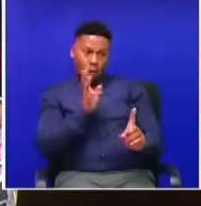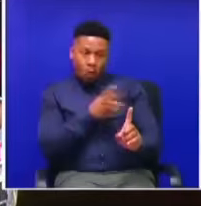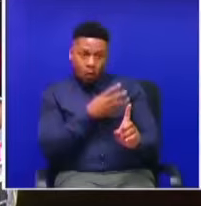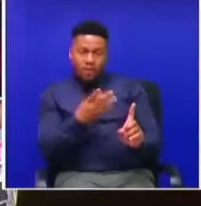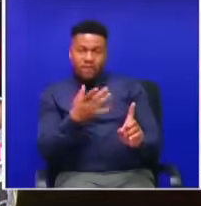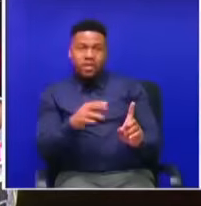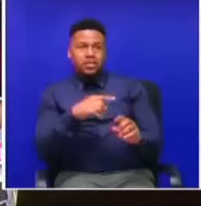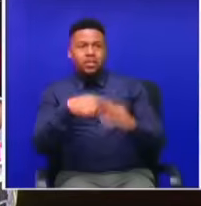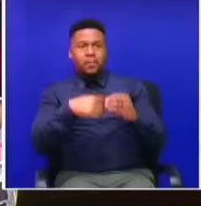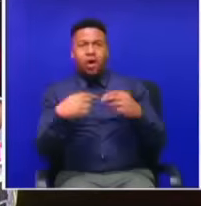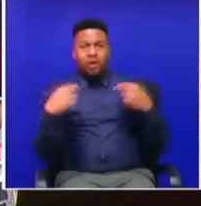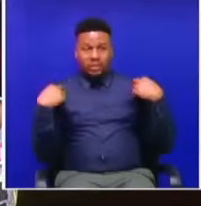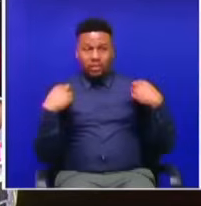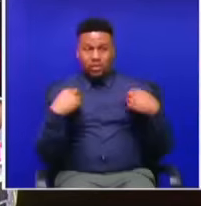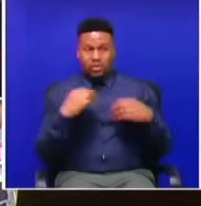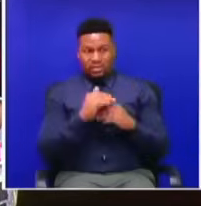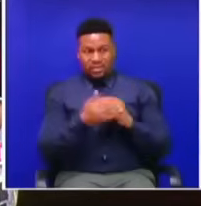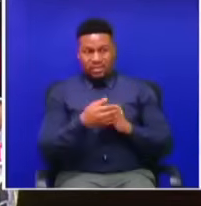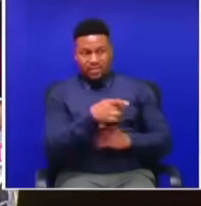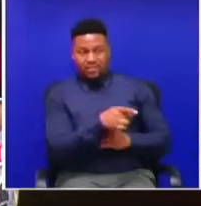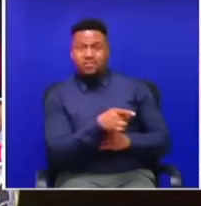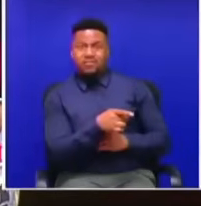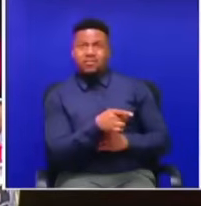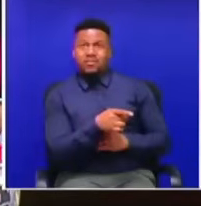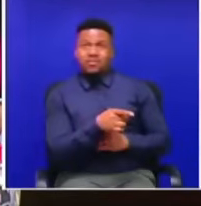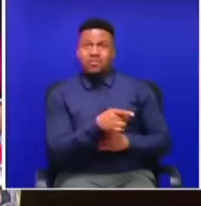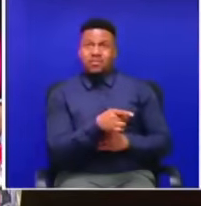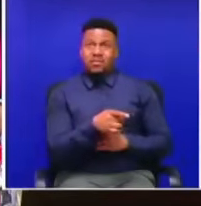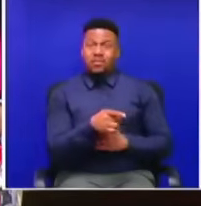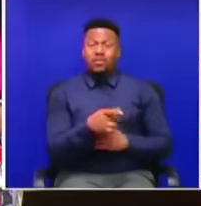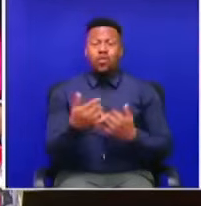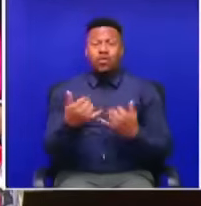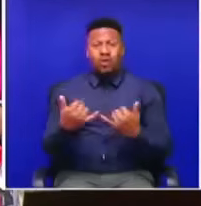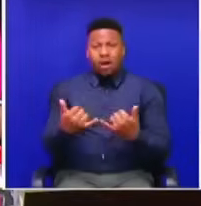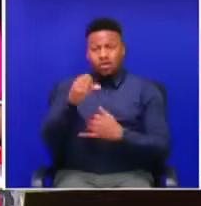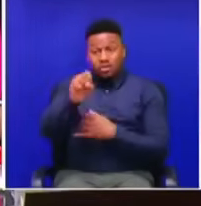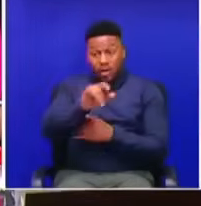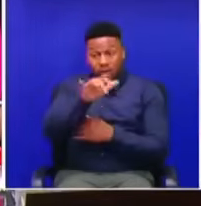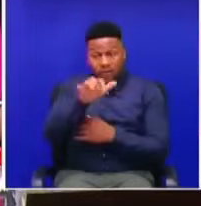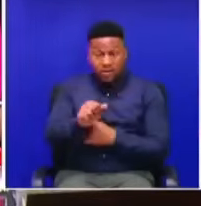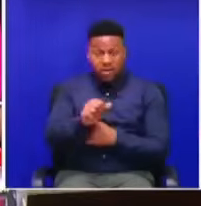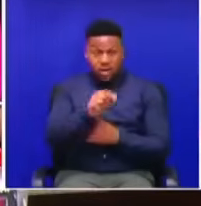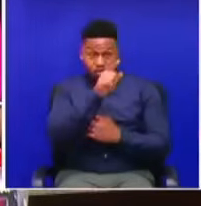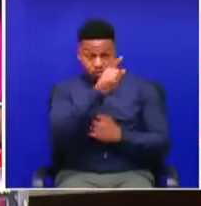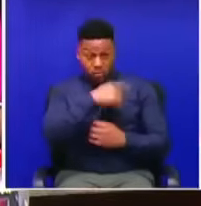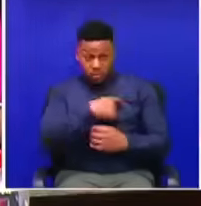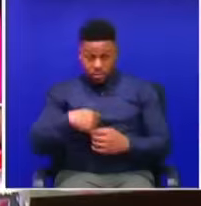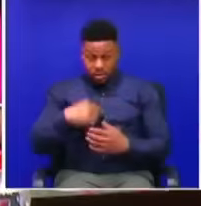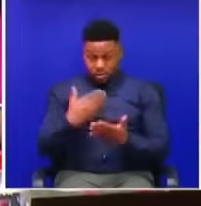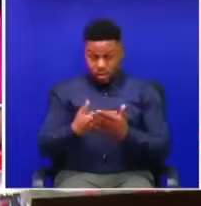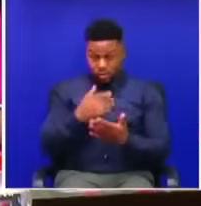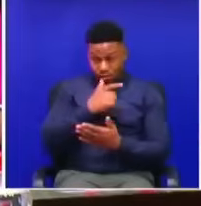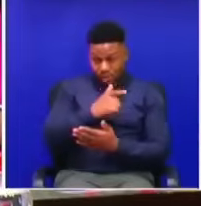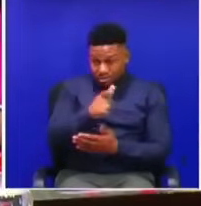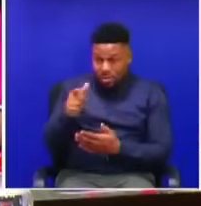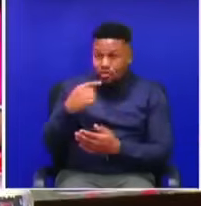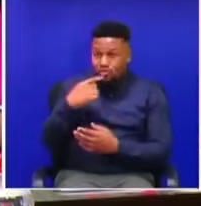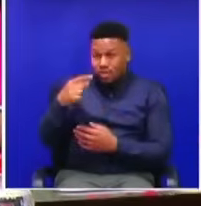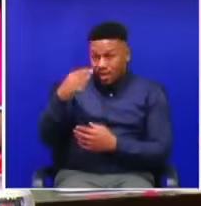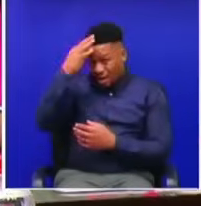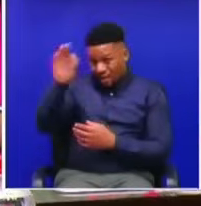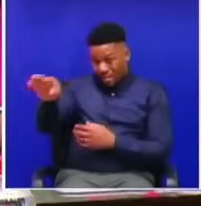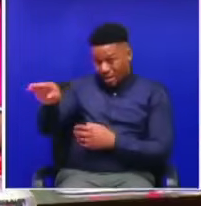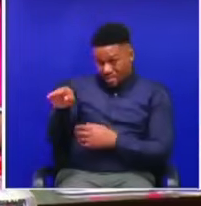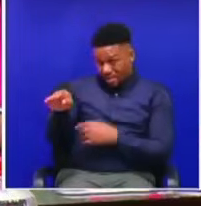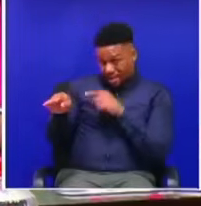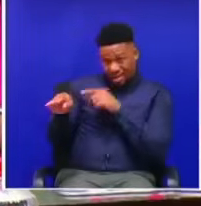South Africans and government. Can the President tell South Africans why a state-owned bank will not become